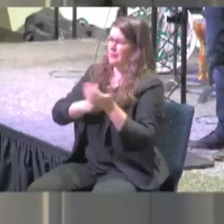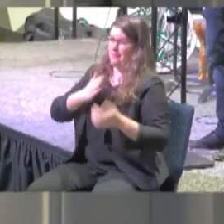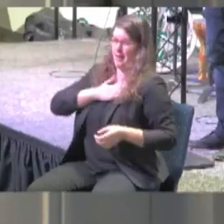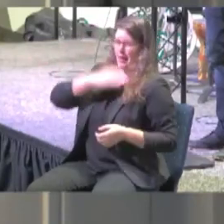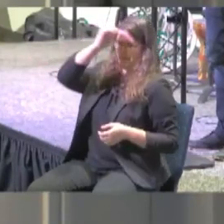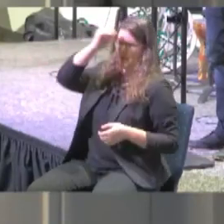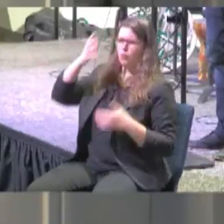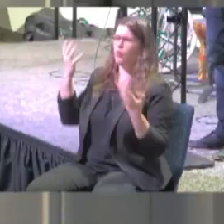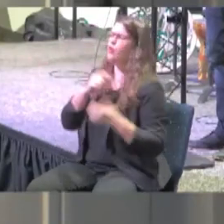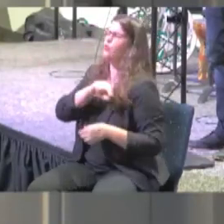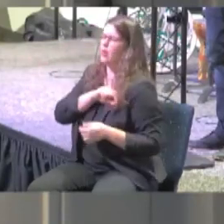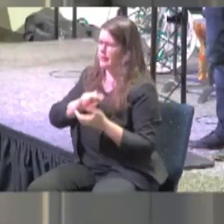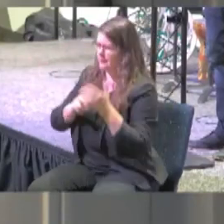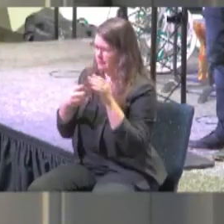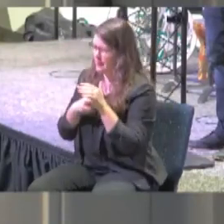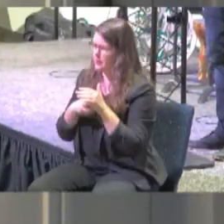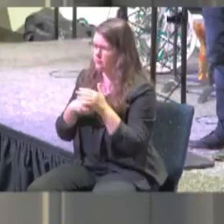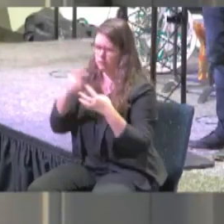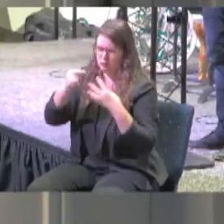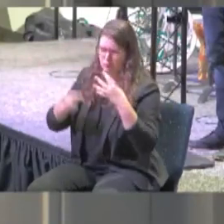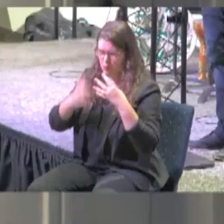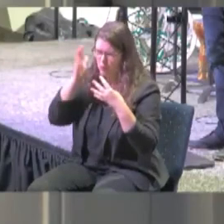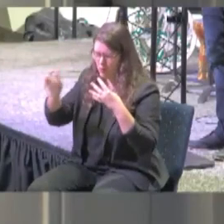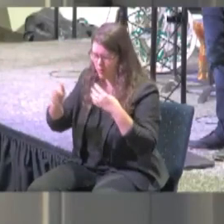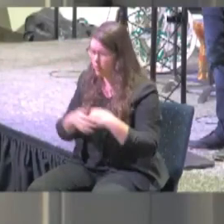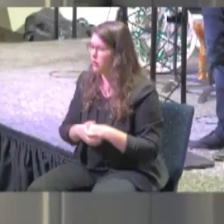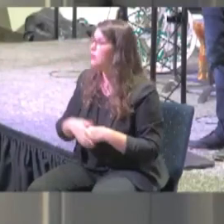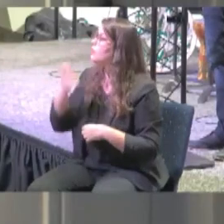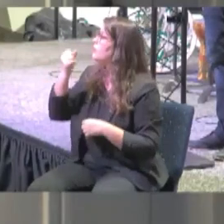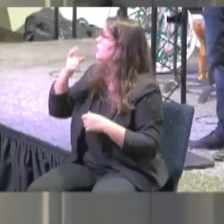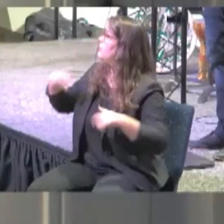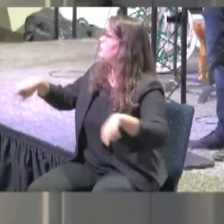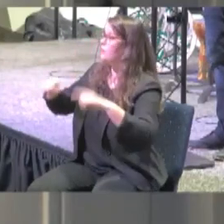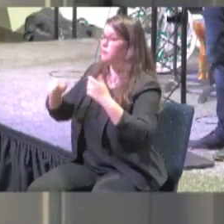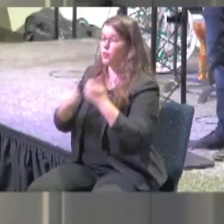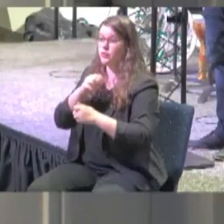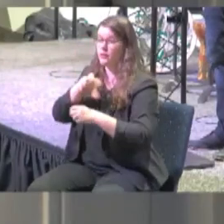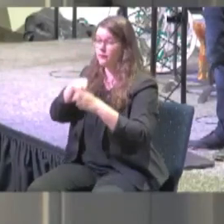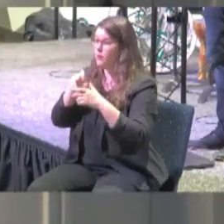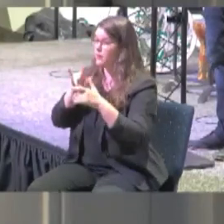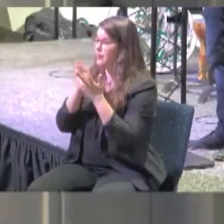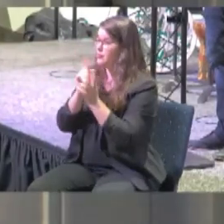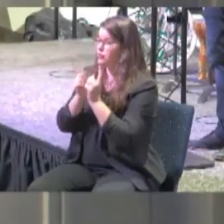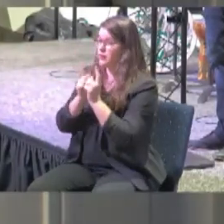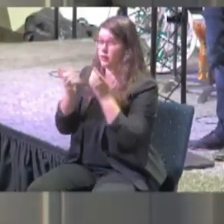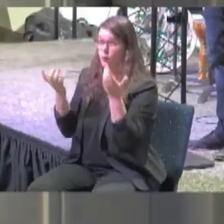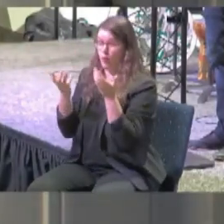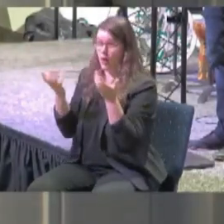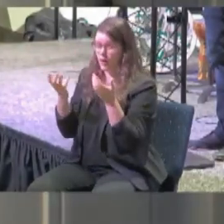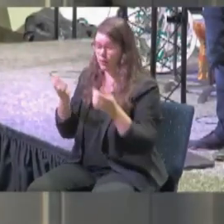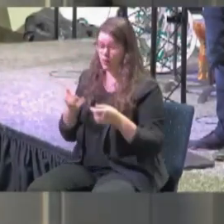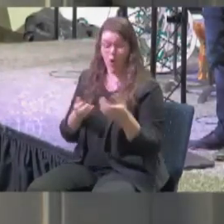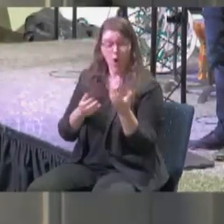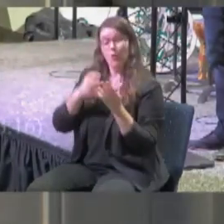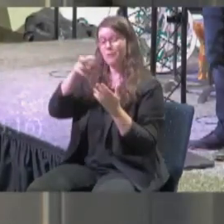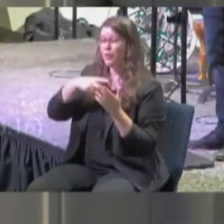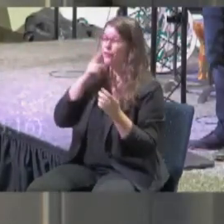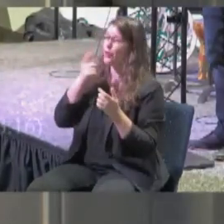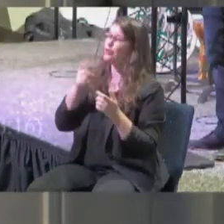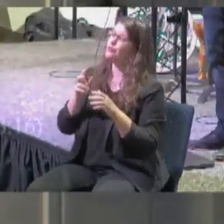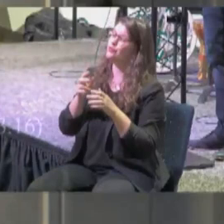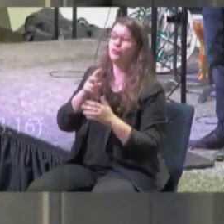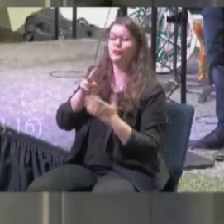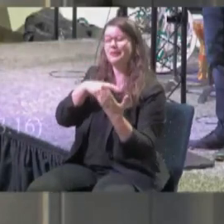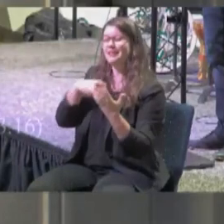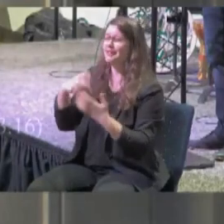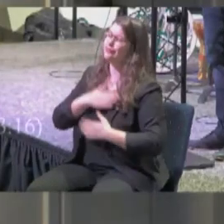Firstly, the Bible translations that most of us here are involved in are tools. They're tools to be used by the church